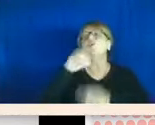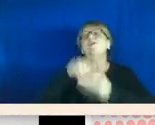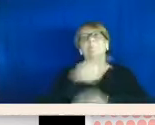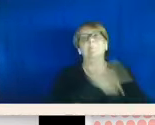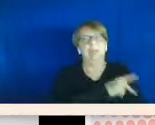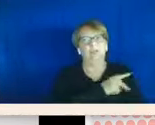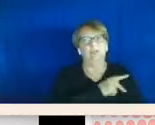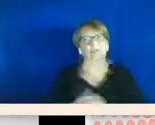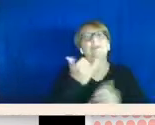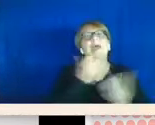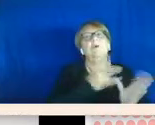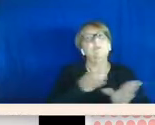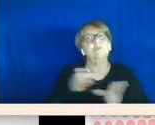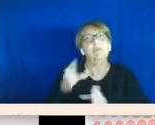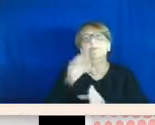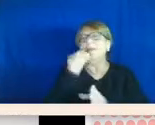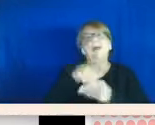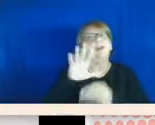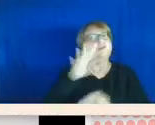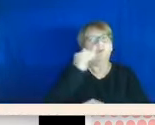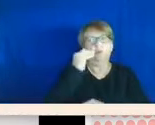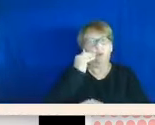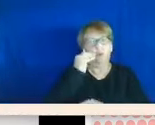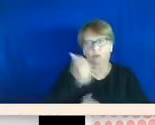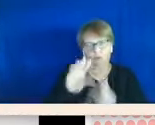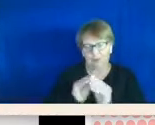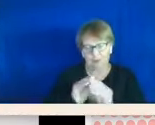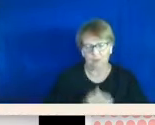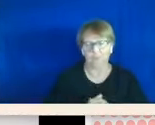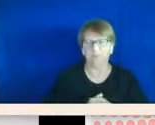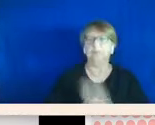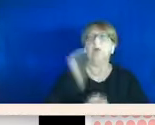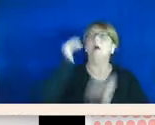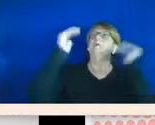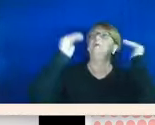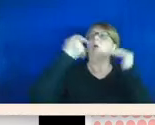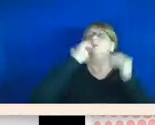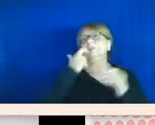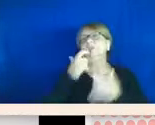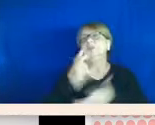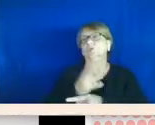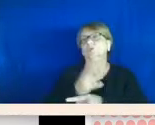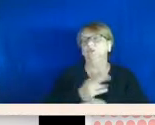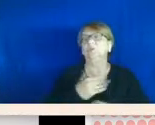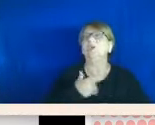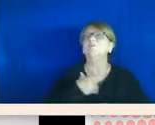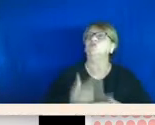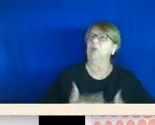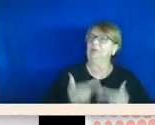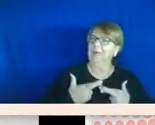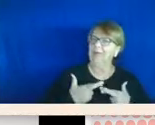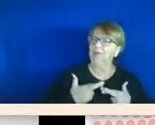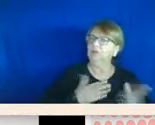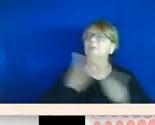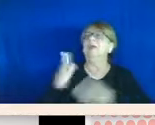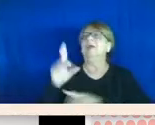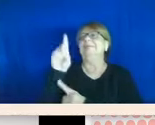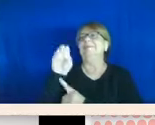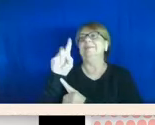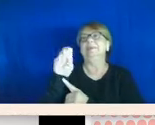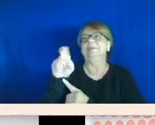not in your home anymore. Adult substance use, we have residential and we have detoxification, which is also